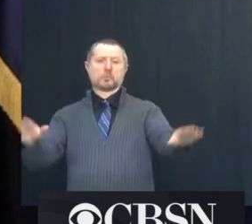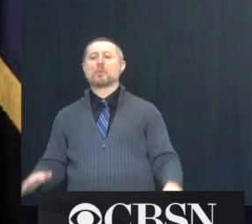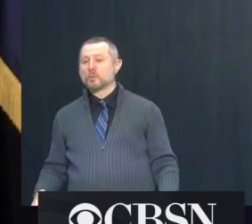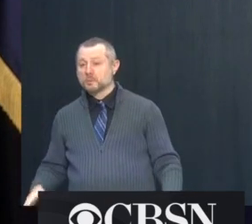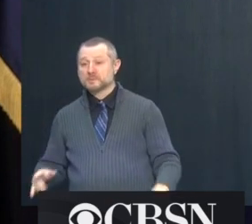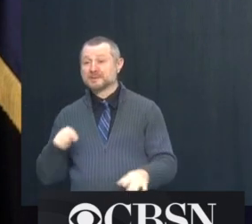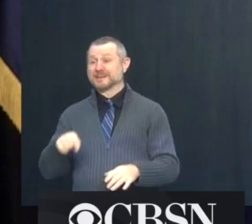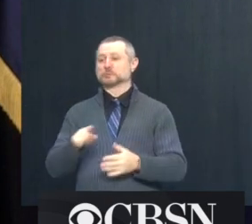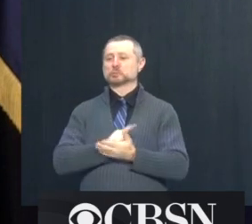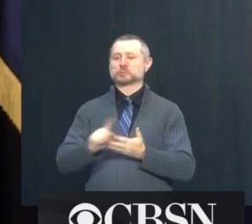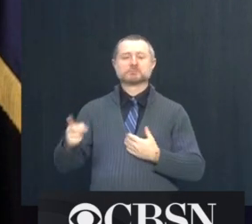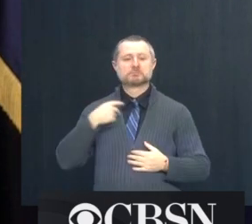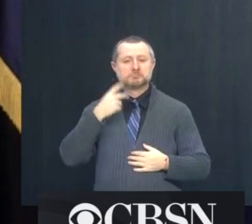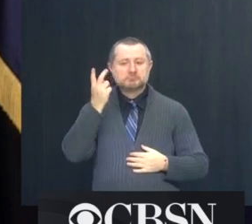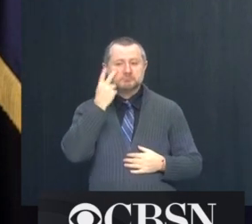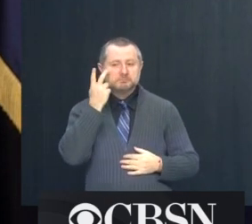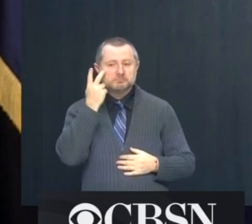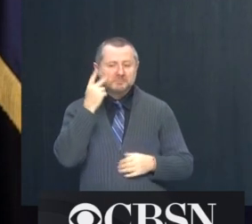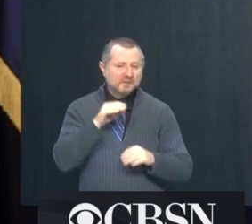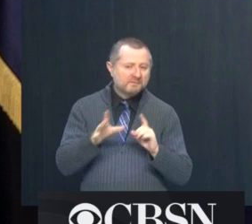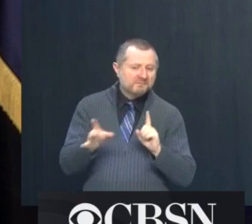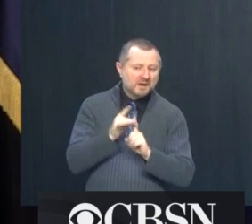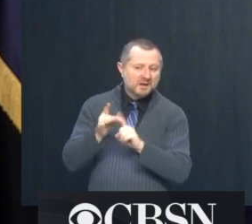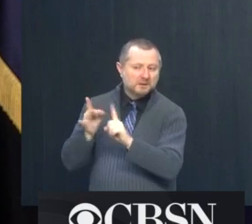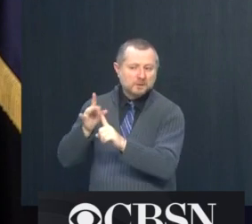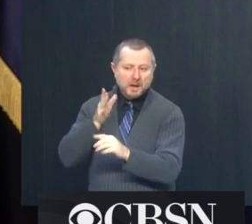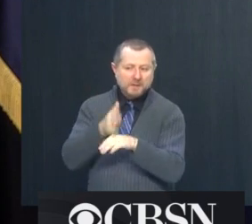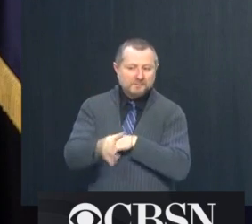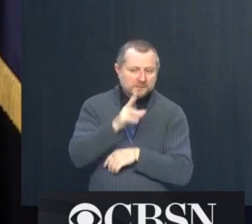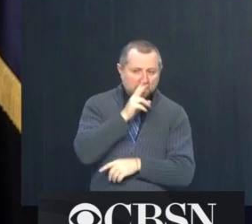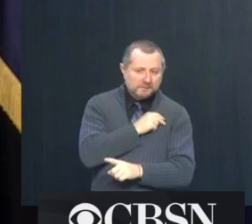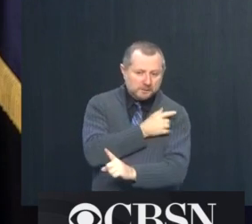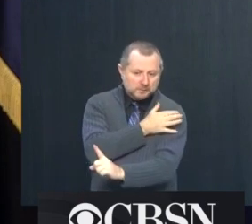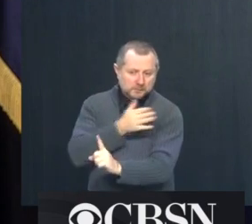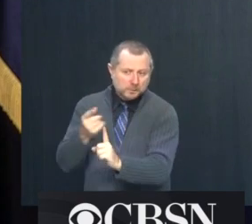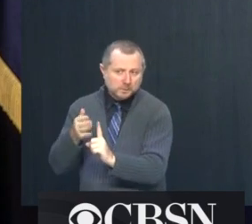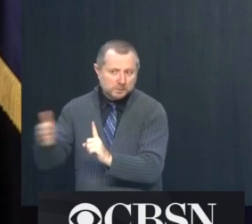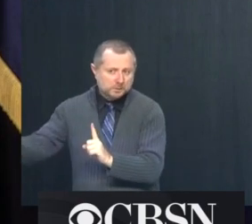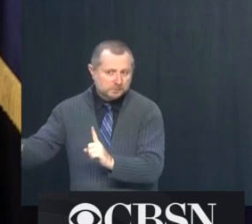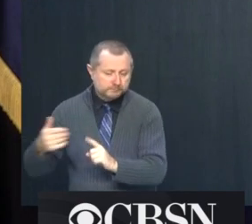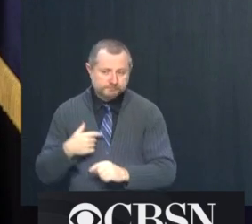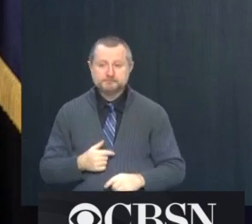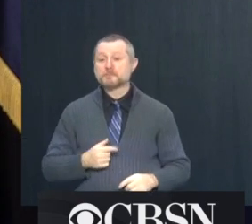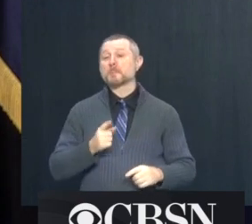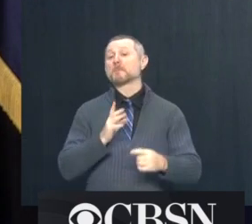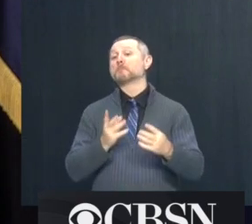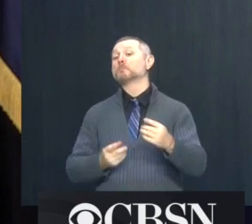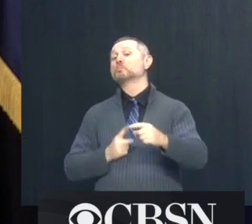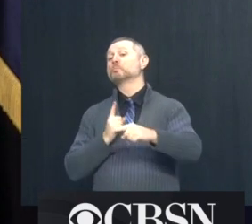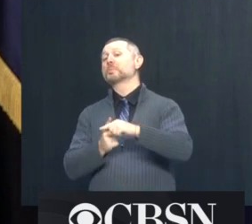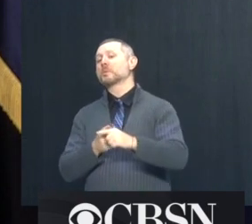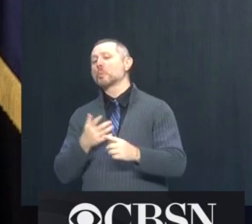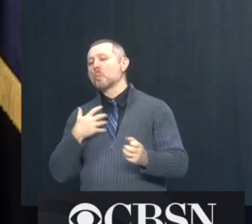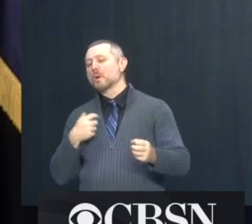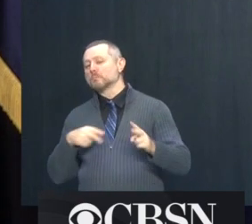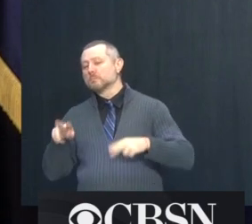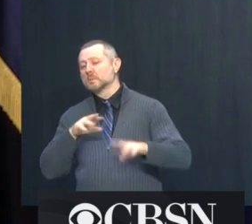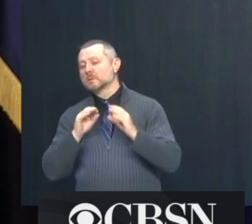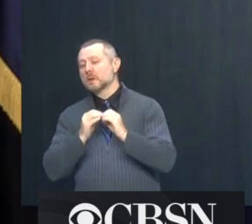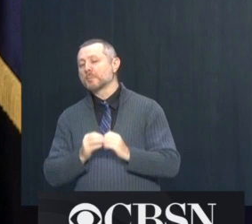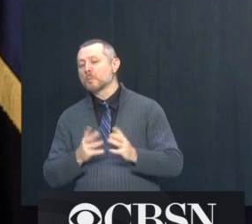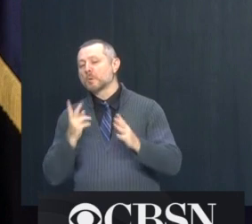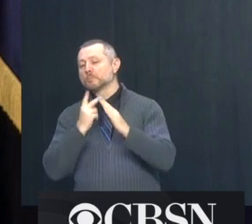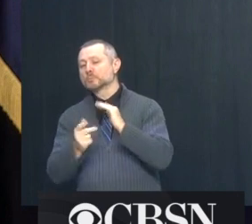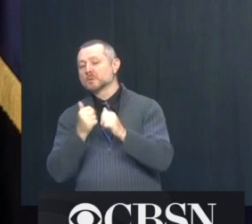the Thanksgiving impact, and we'll be taking an inventory of each hospital to find out exactly where they